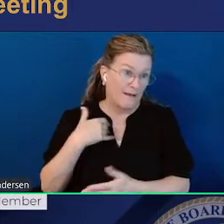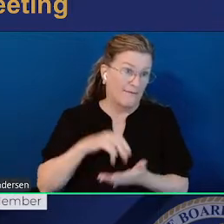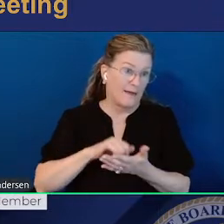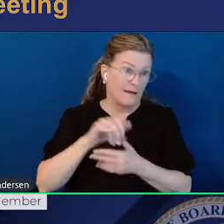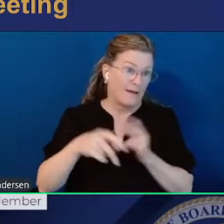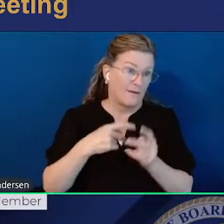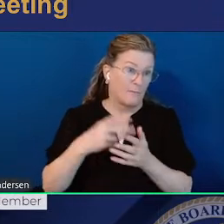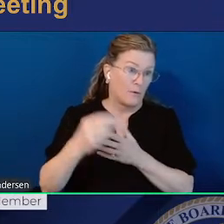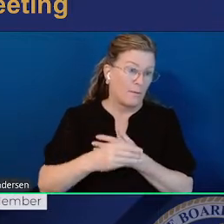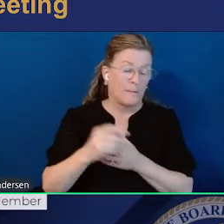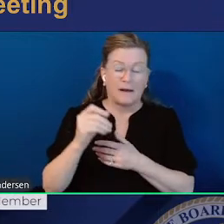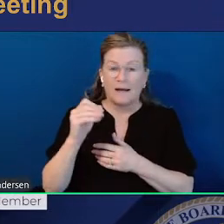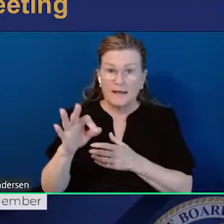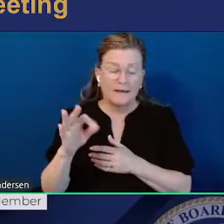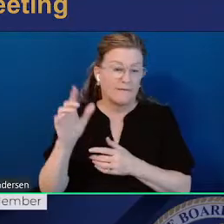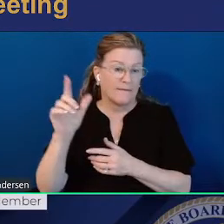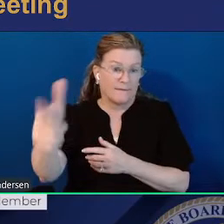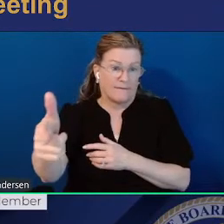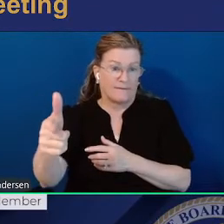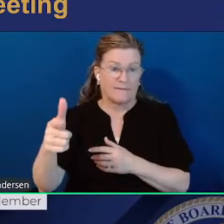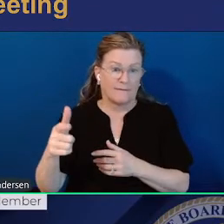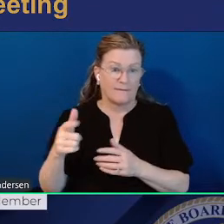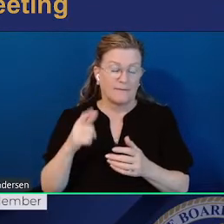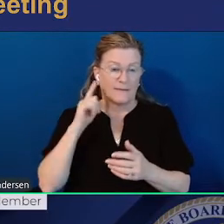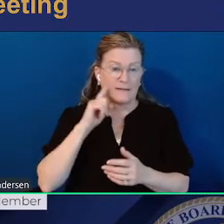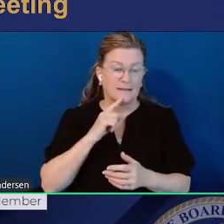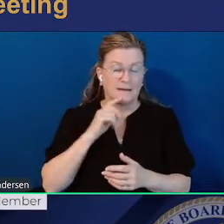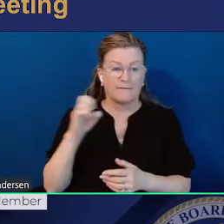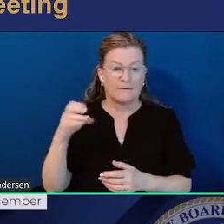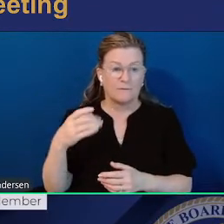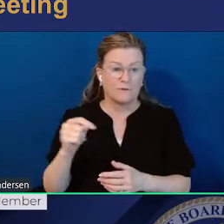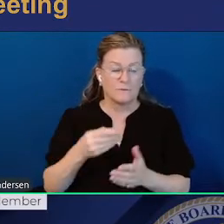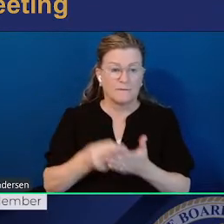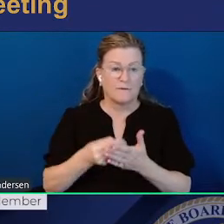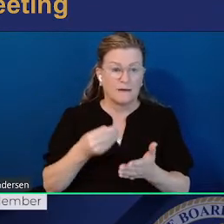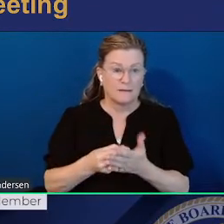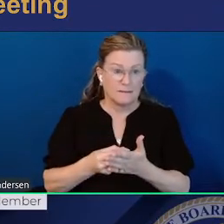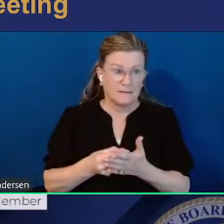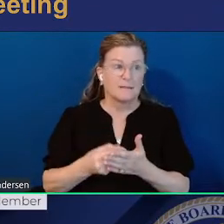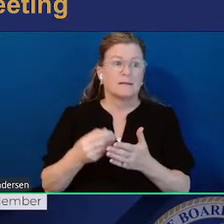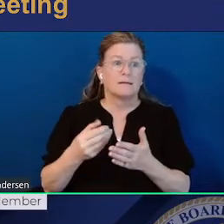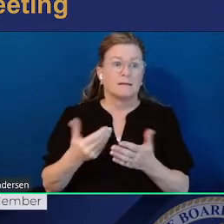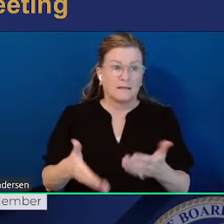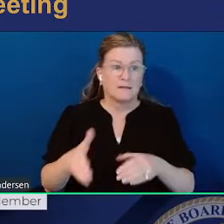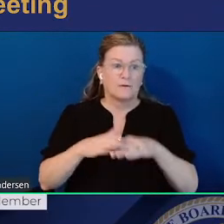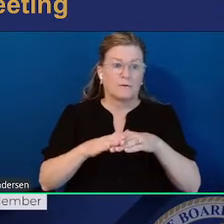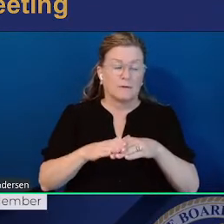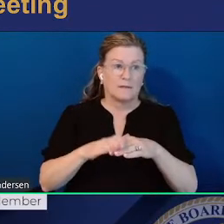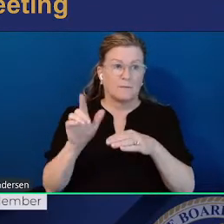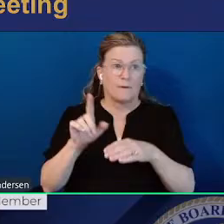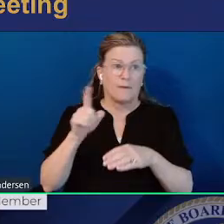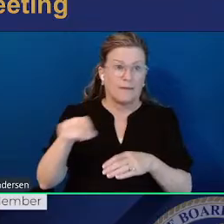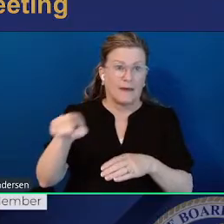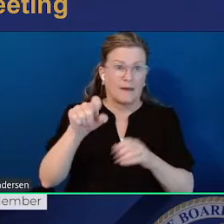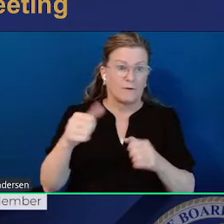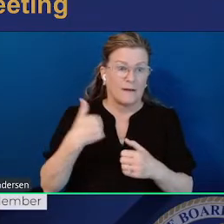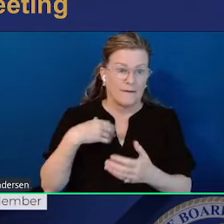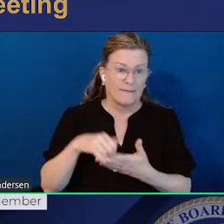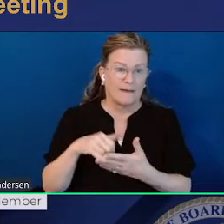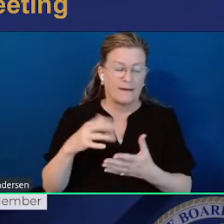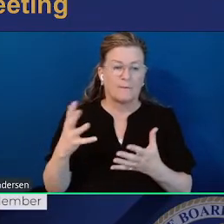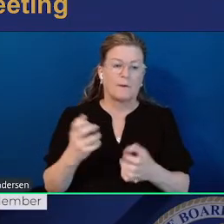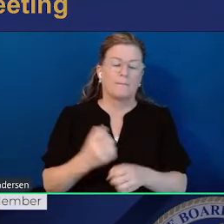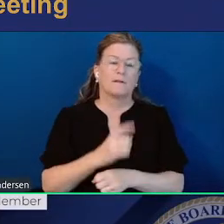But if it ever came to a point where the deaf enrichment funds had increased to a point that they could have them, we want to make sure